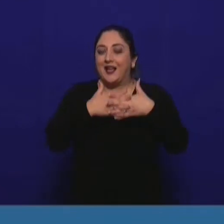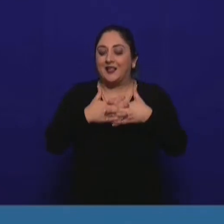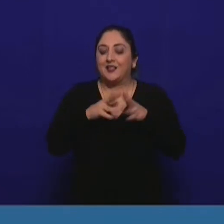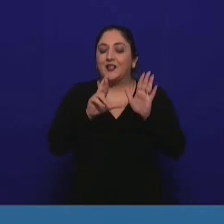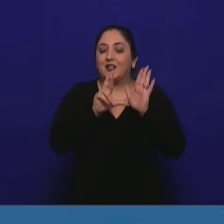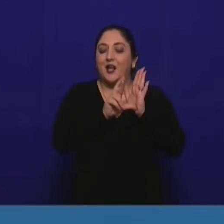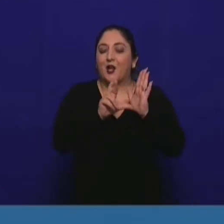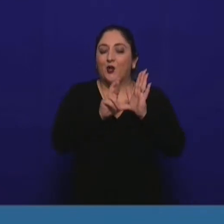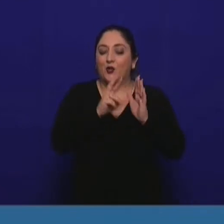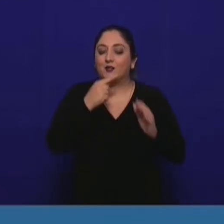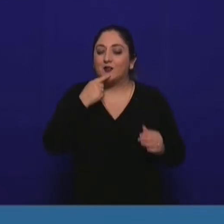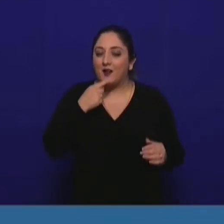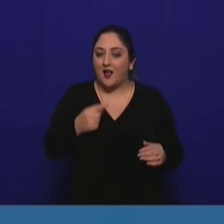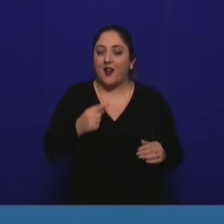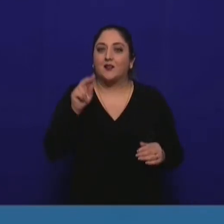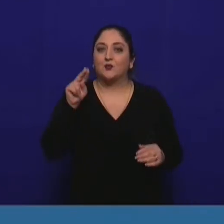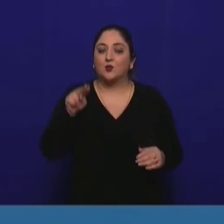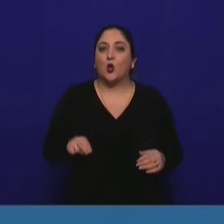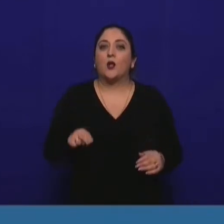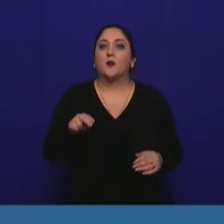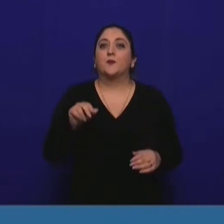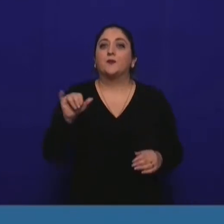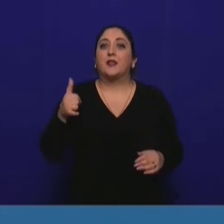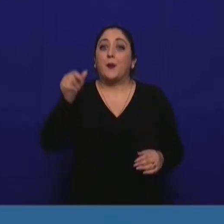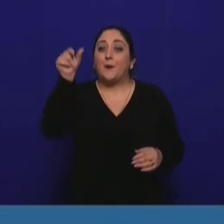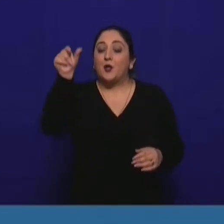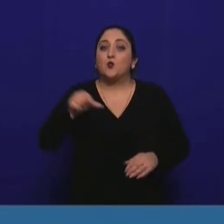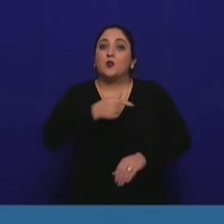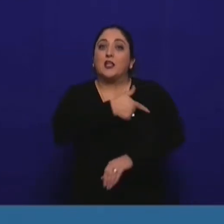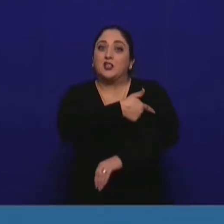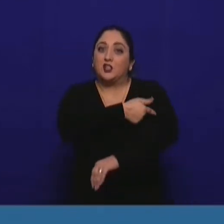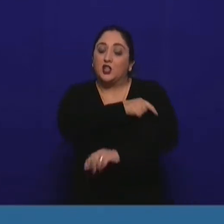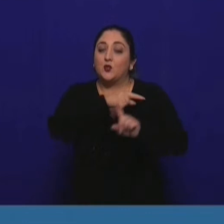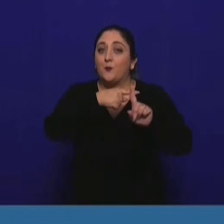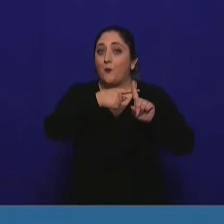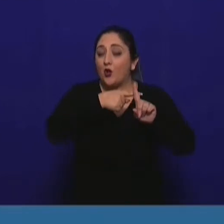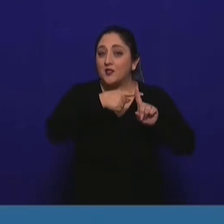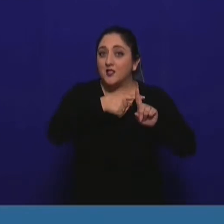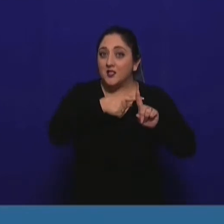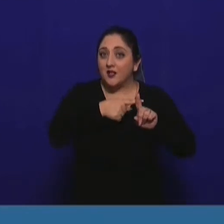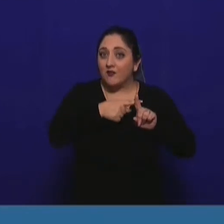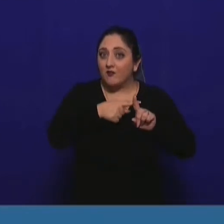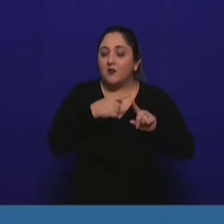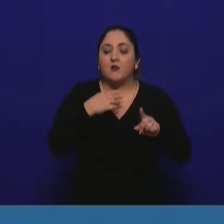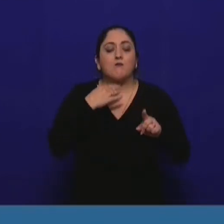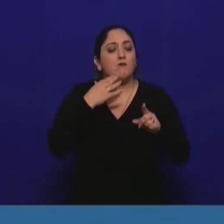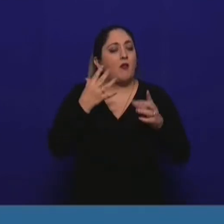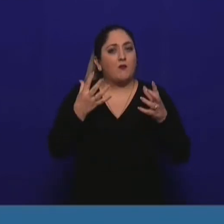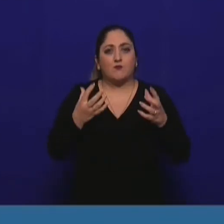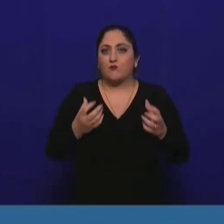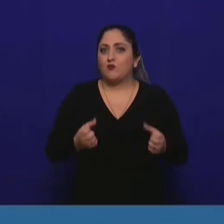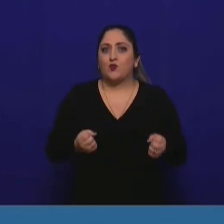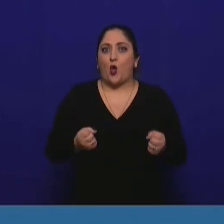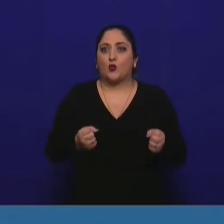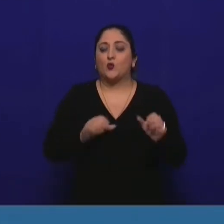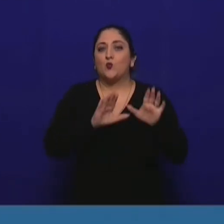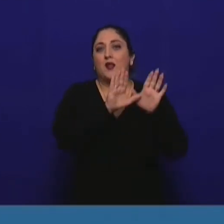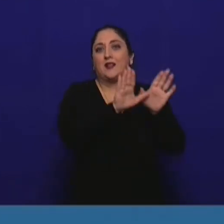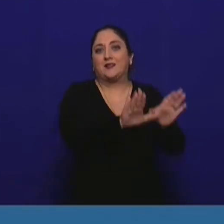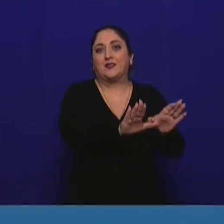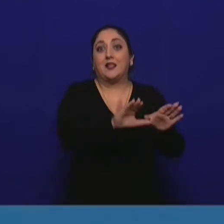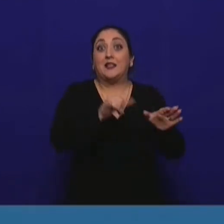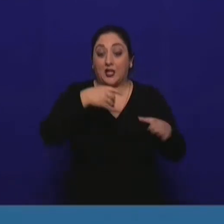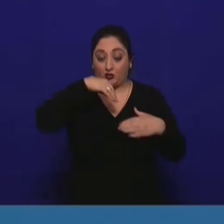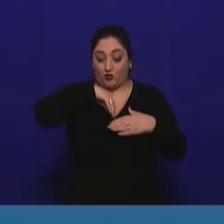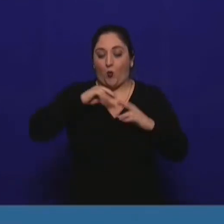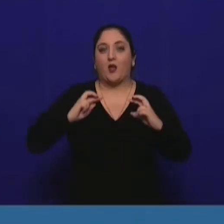li huma imlaqmin diġà jekk jiġu f'kuntatt ma' persuna jew pożittiv m'għandux għalfejn jagħmel kwarantina. Din qiegħda tiġi diskussa